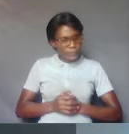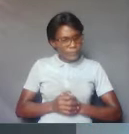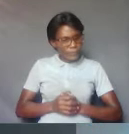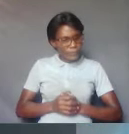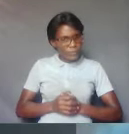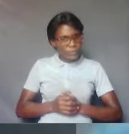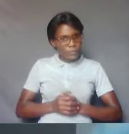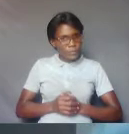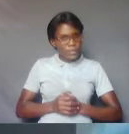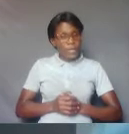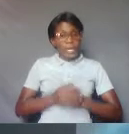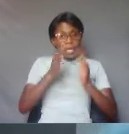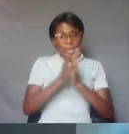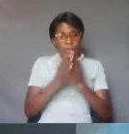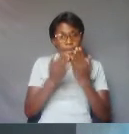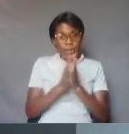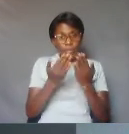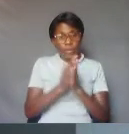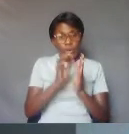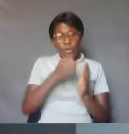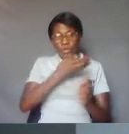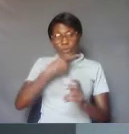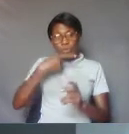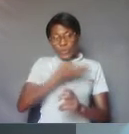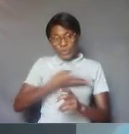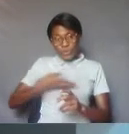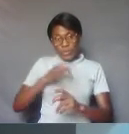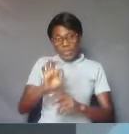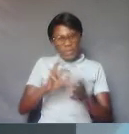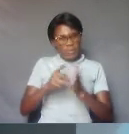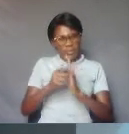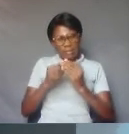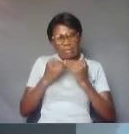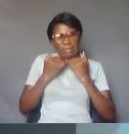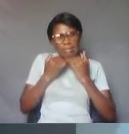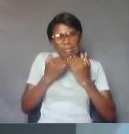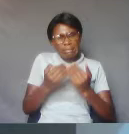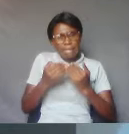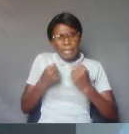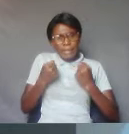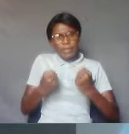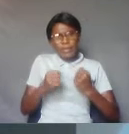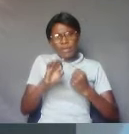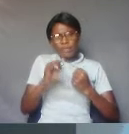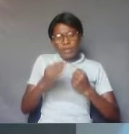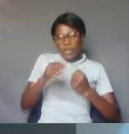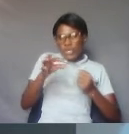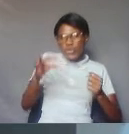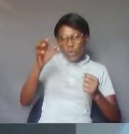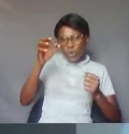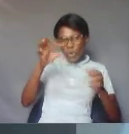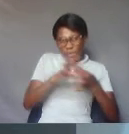her book is very, very powerful in thinking about how theology has prized ability